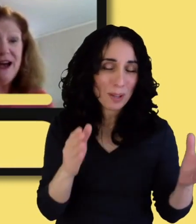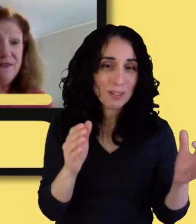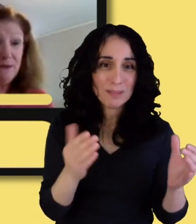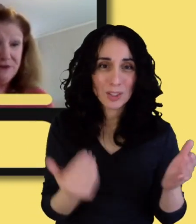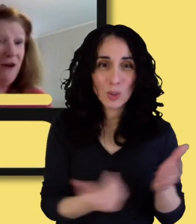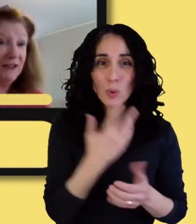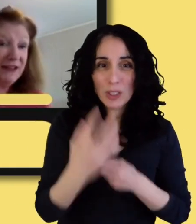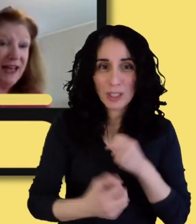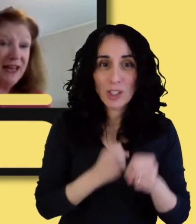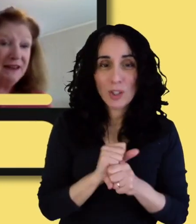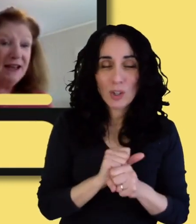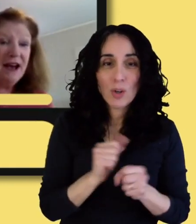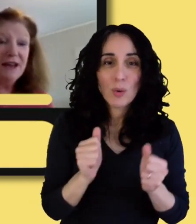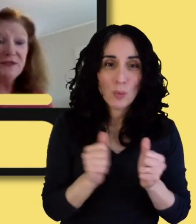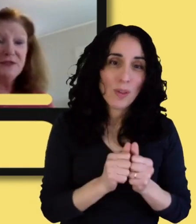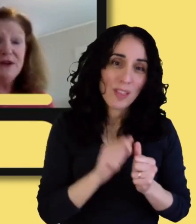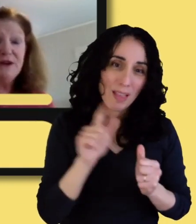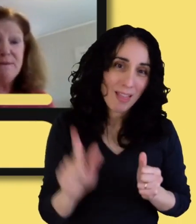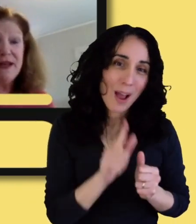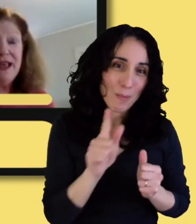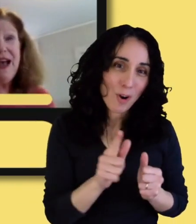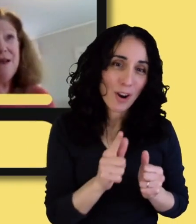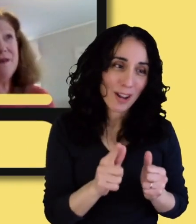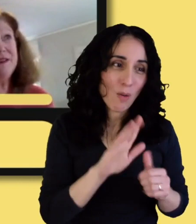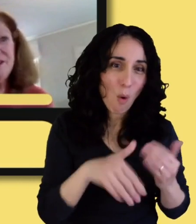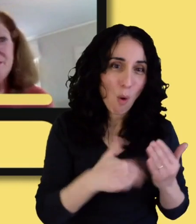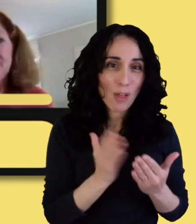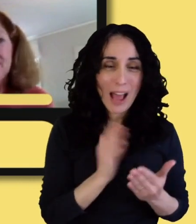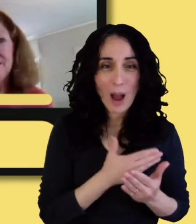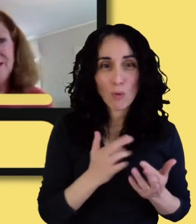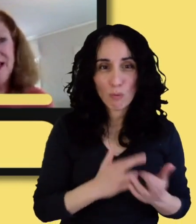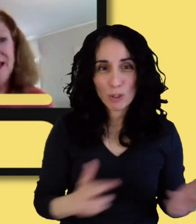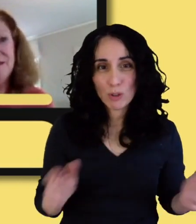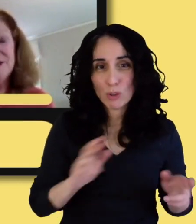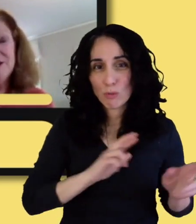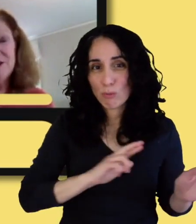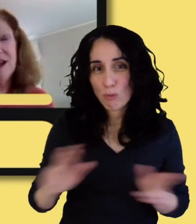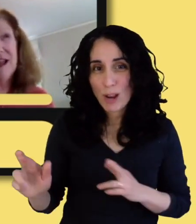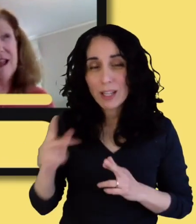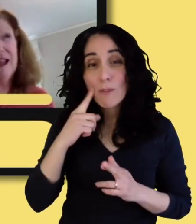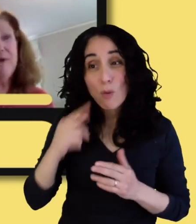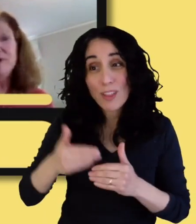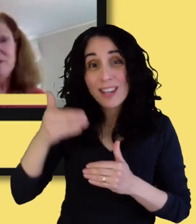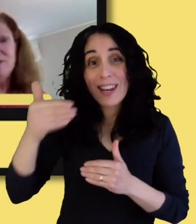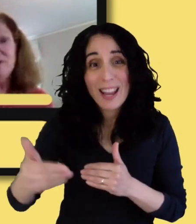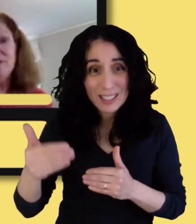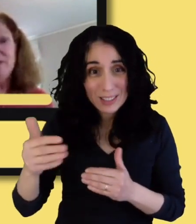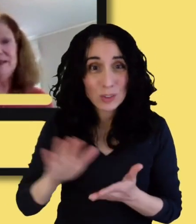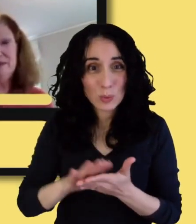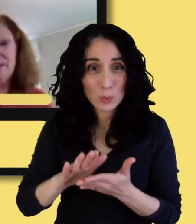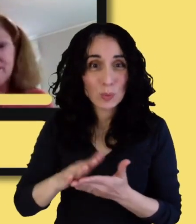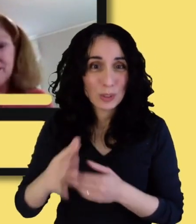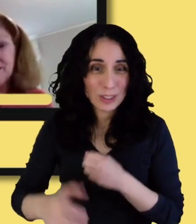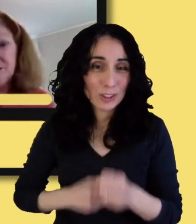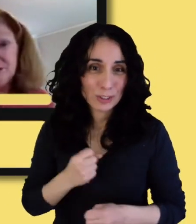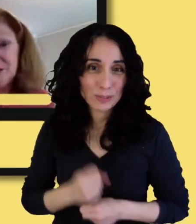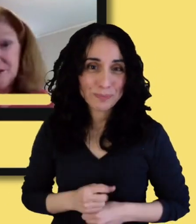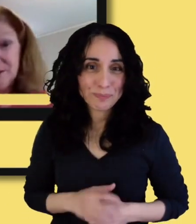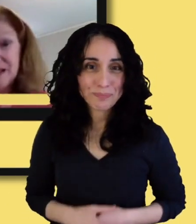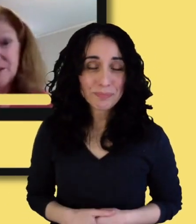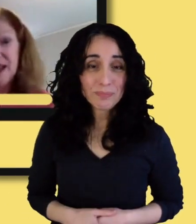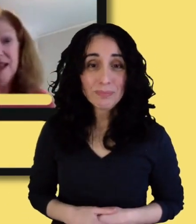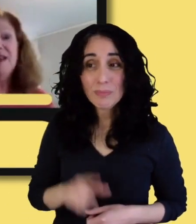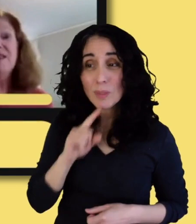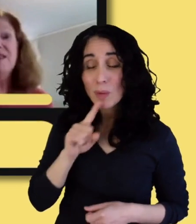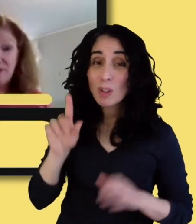resources available to all again. So, but I'm going to tell you that that was such a wonderful move, because one of my parents just